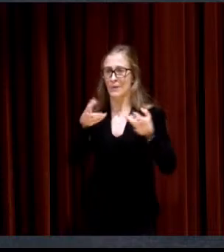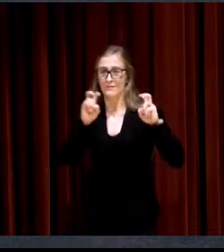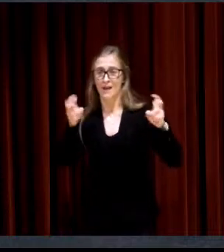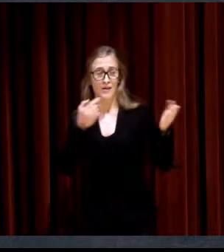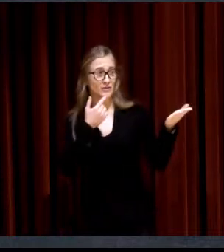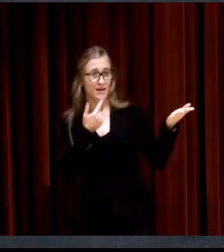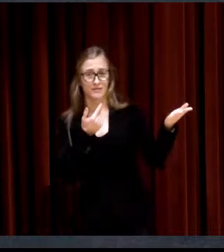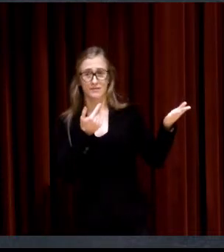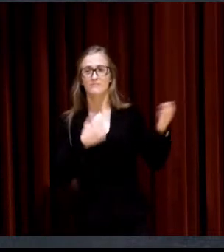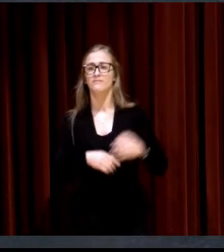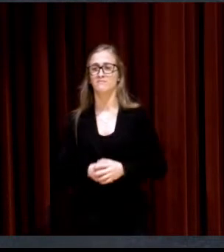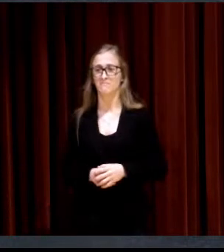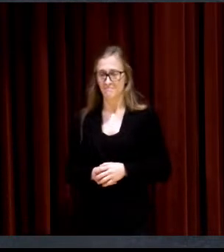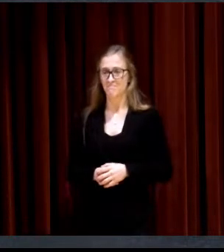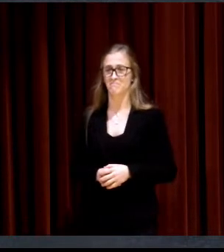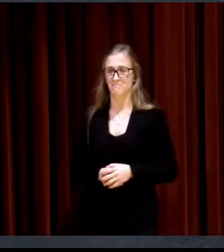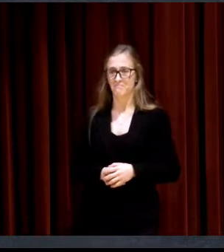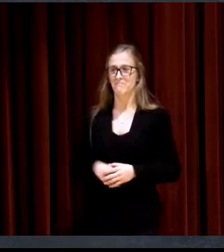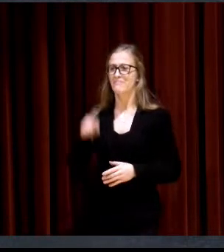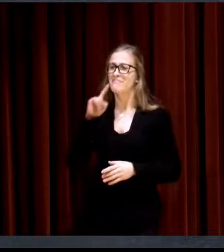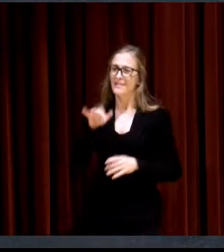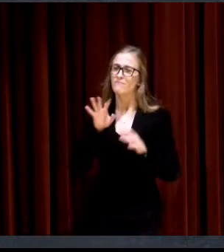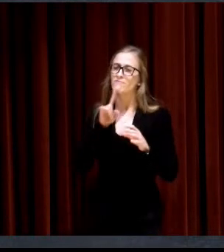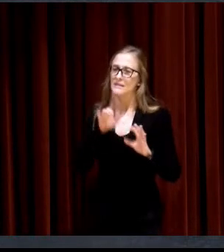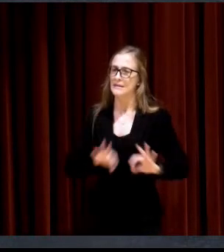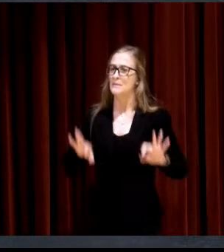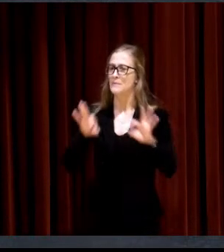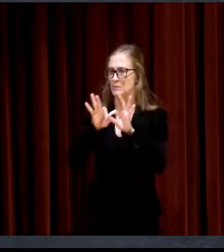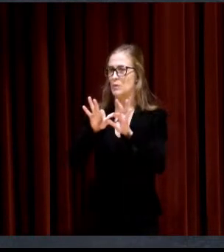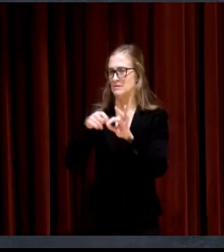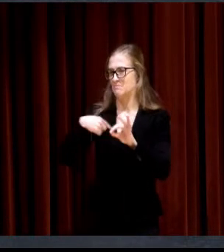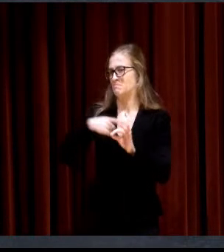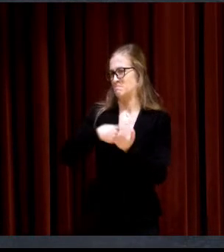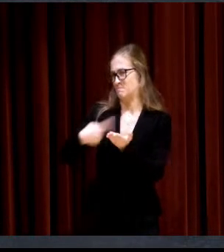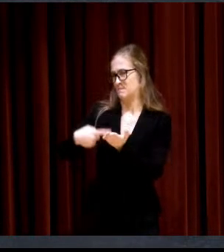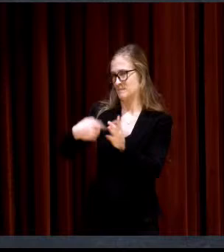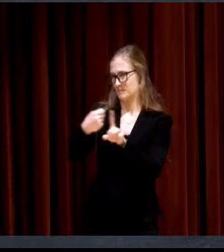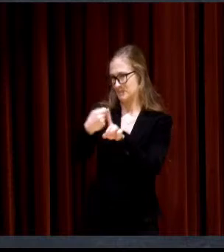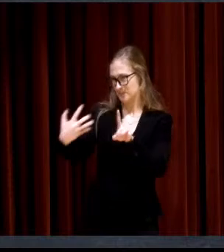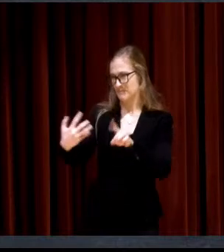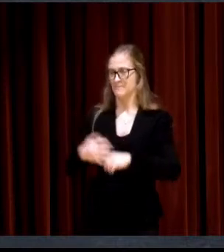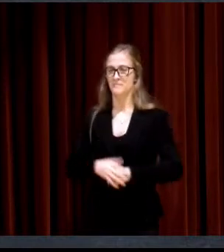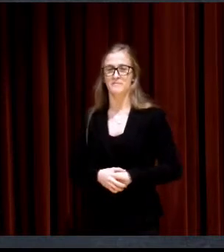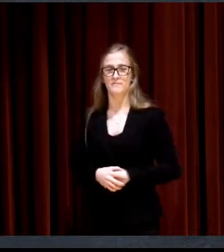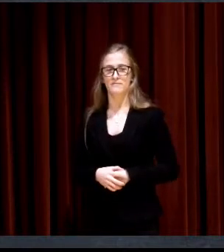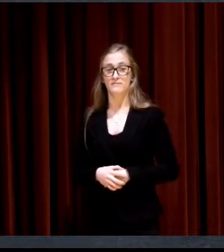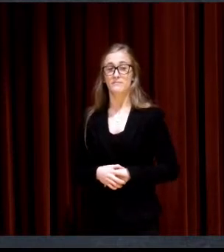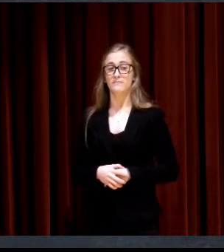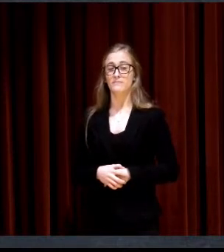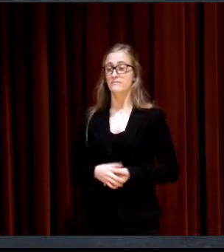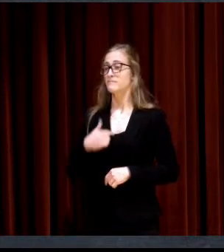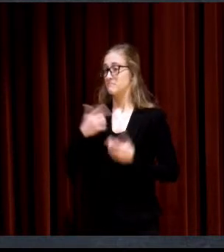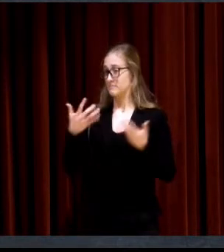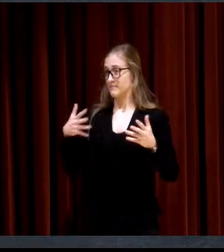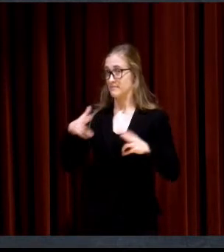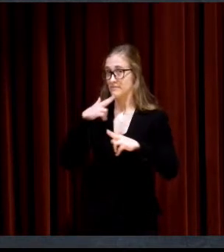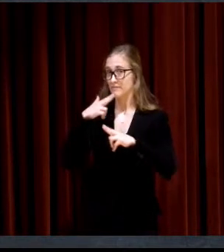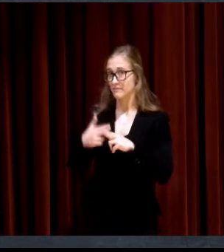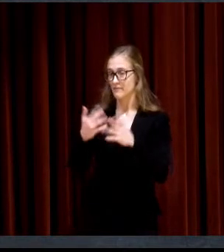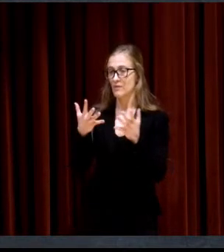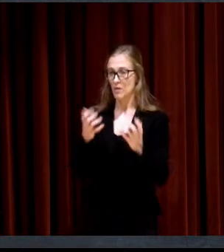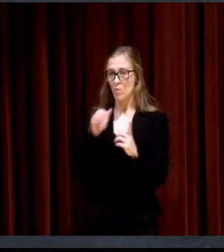says, be collaborative. And so I think that's important for us to talk about as well. I think I mentioned earlier, I want to make sure I